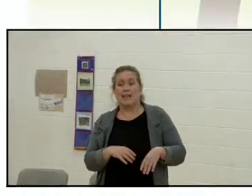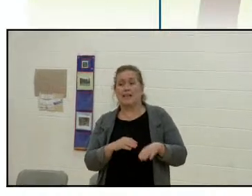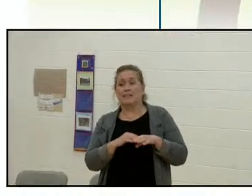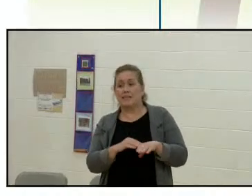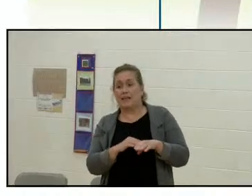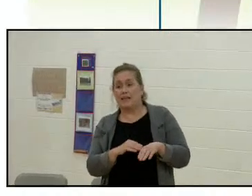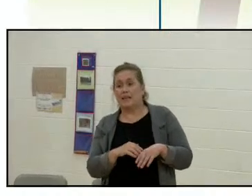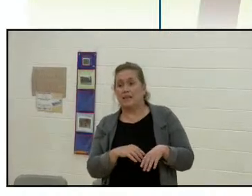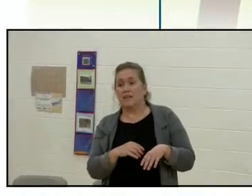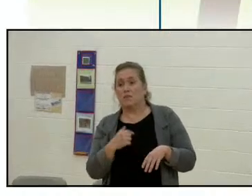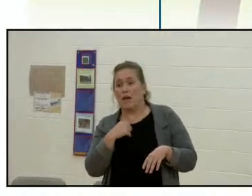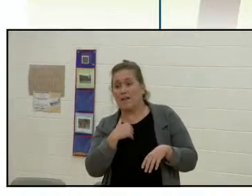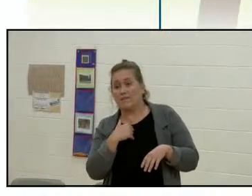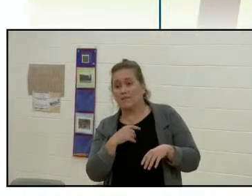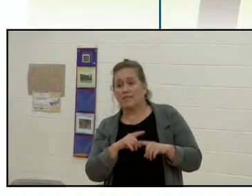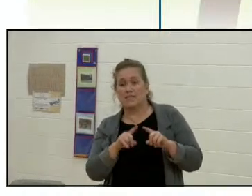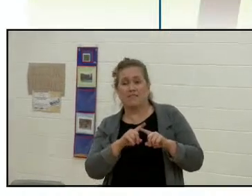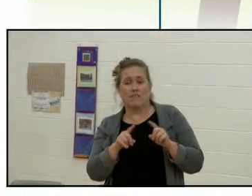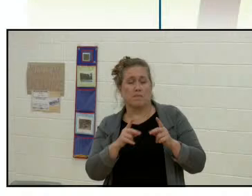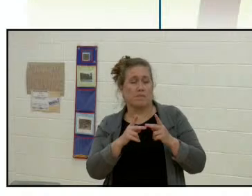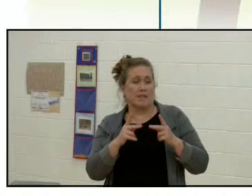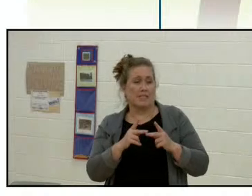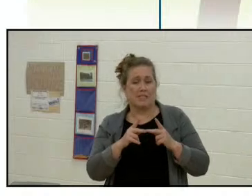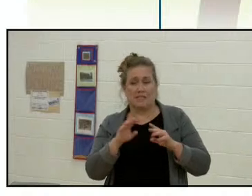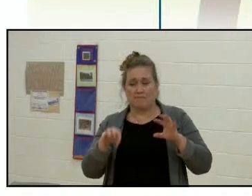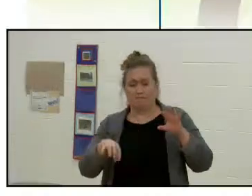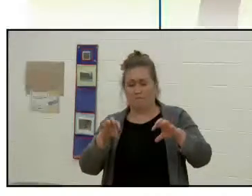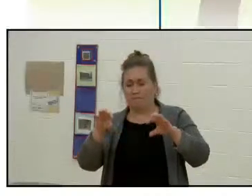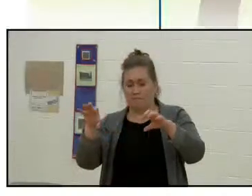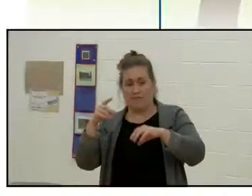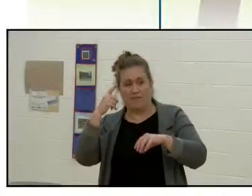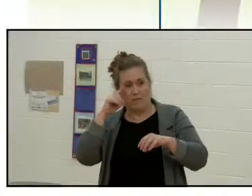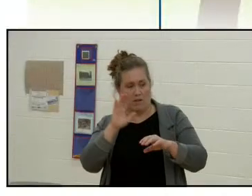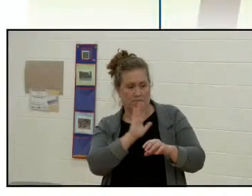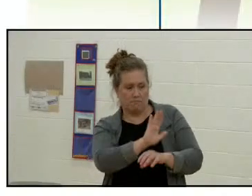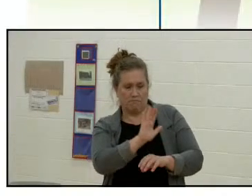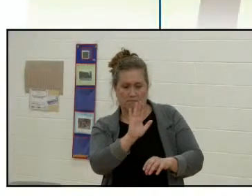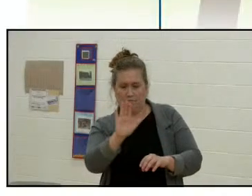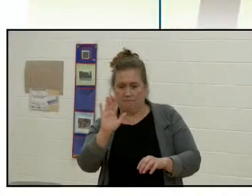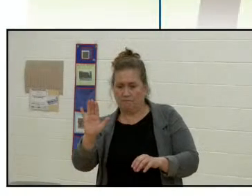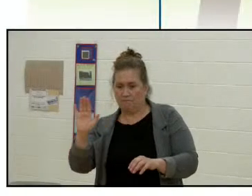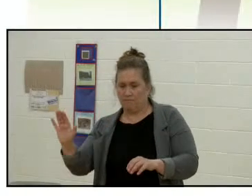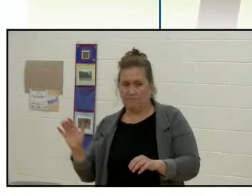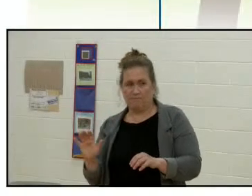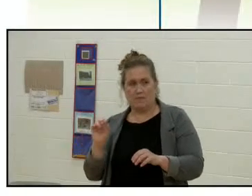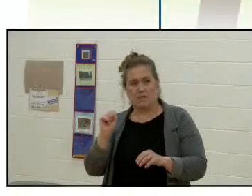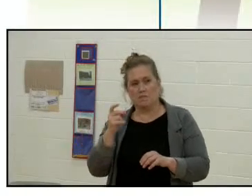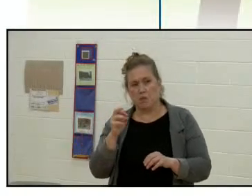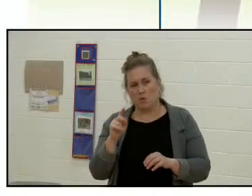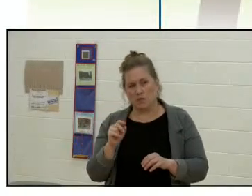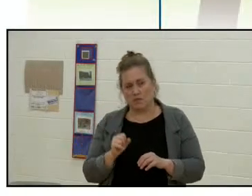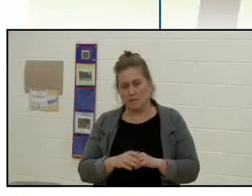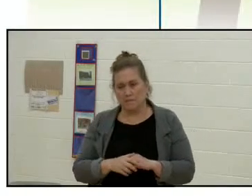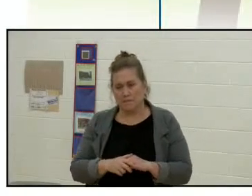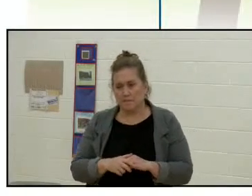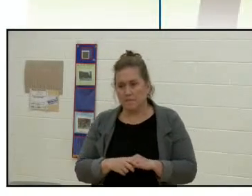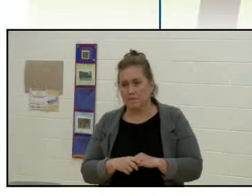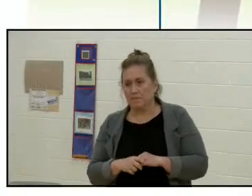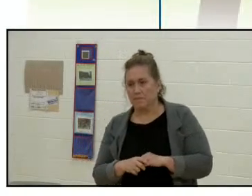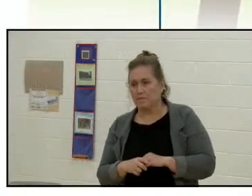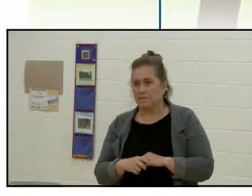have more different places to do that, to accommodate more different groups of people, as well well as